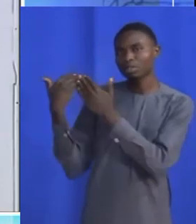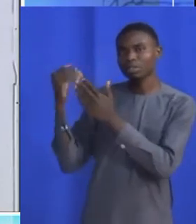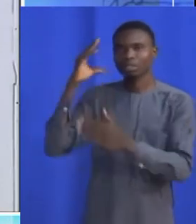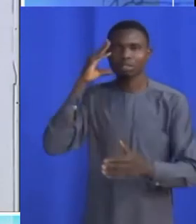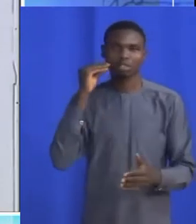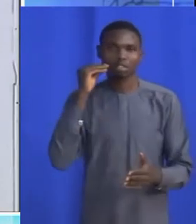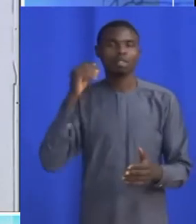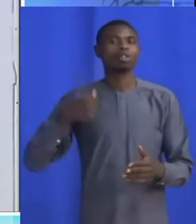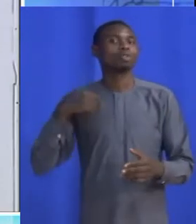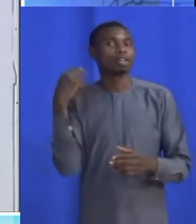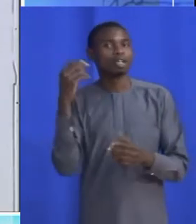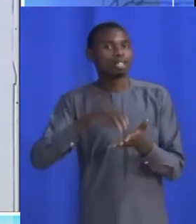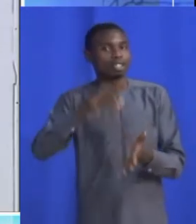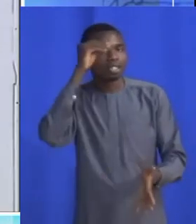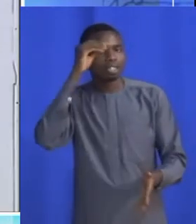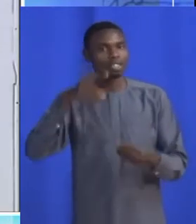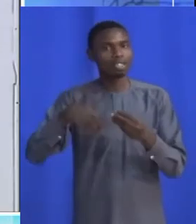we have